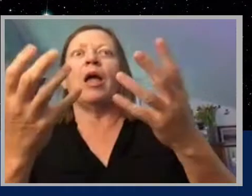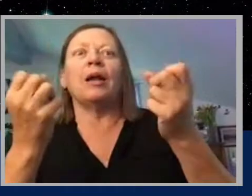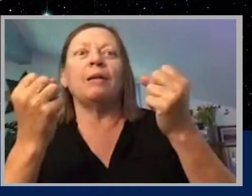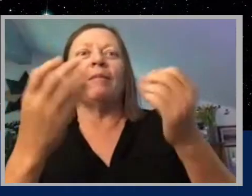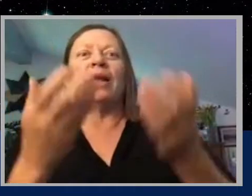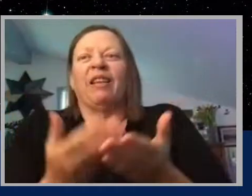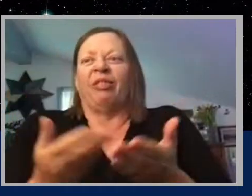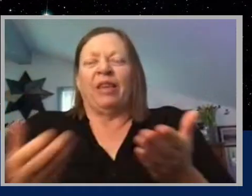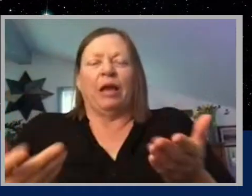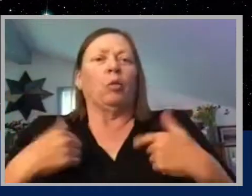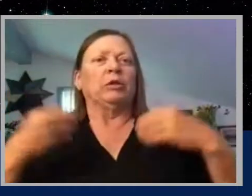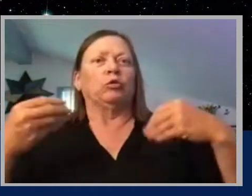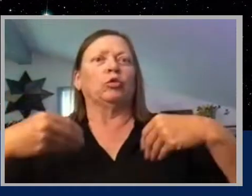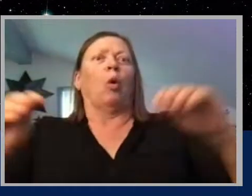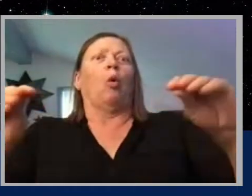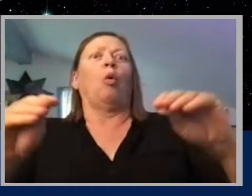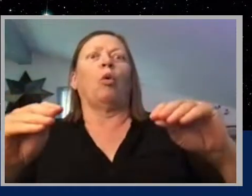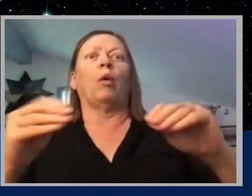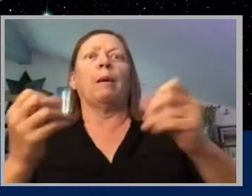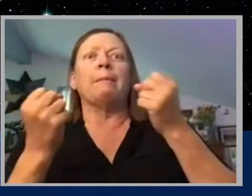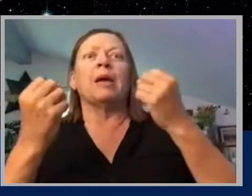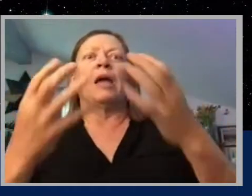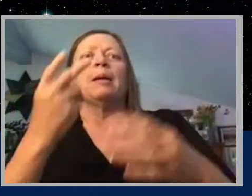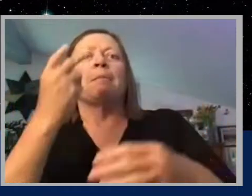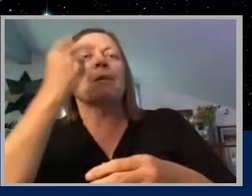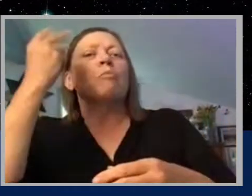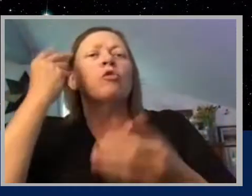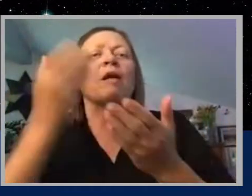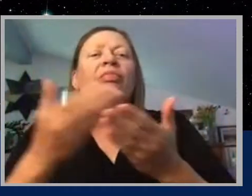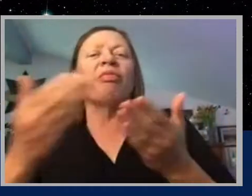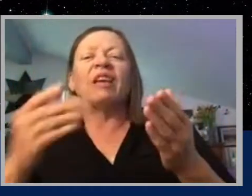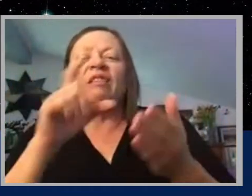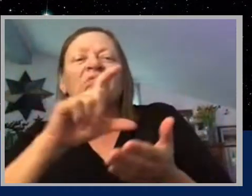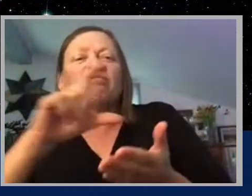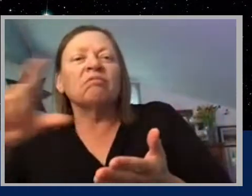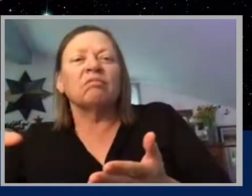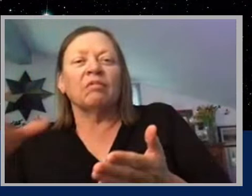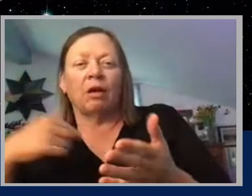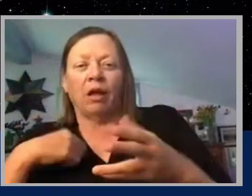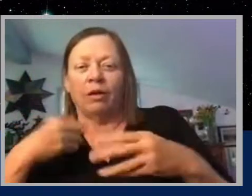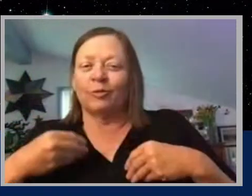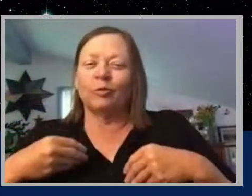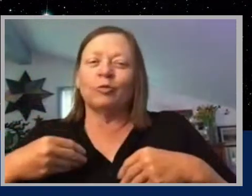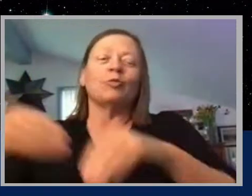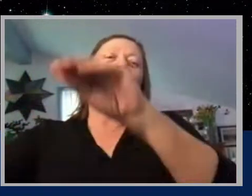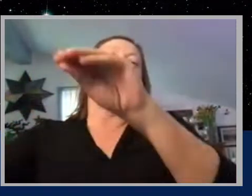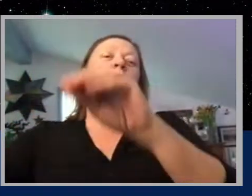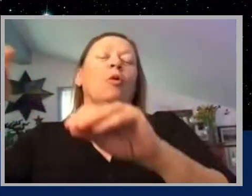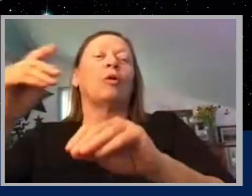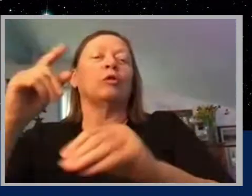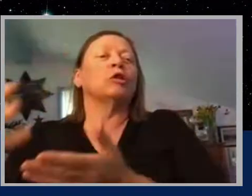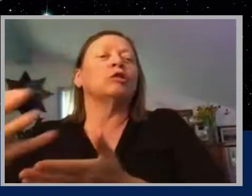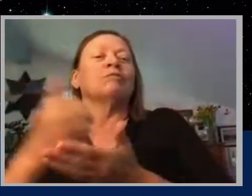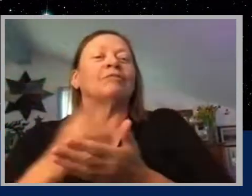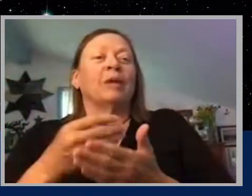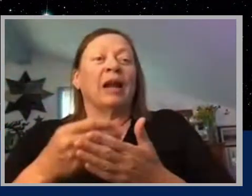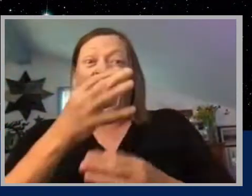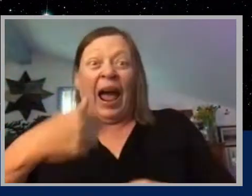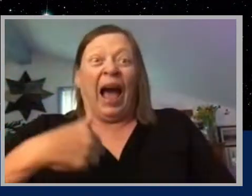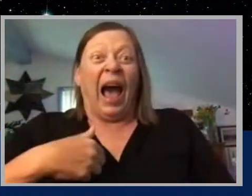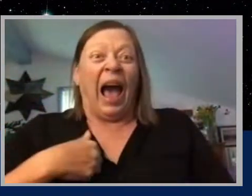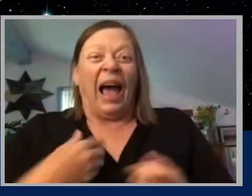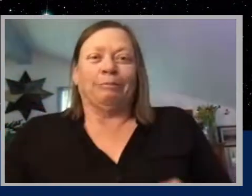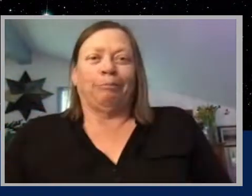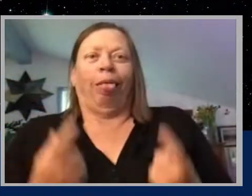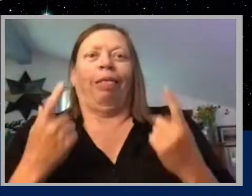some of that, and they love getting it. And I think I spent a significant amount of money just buying shirts for some of the crew